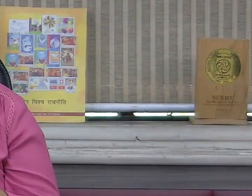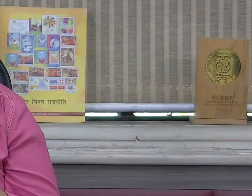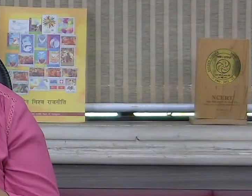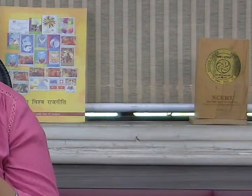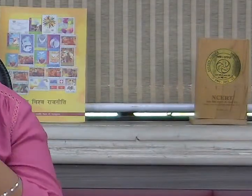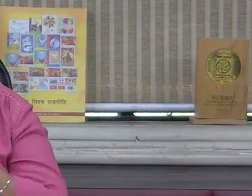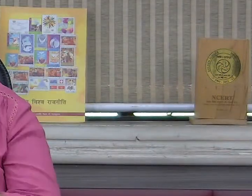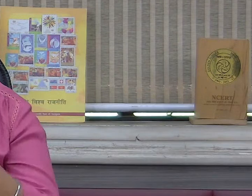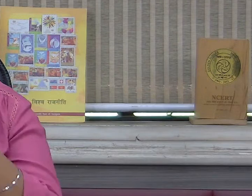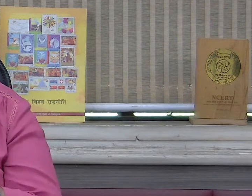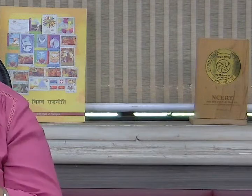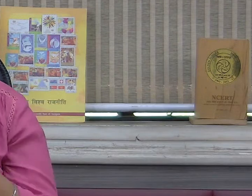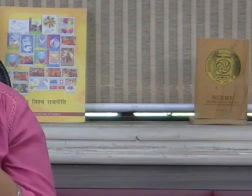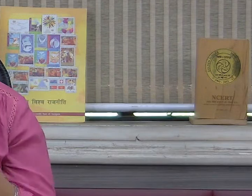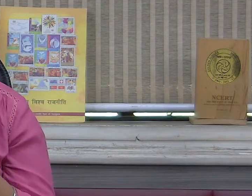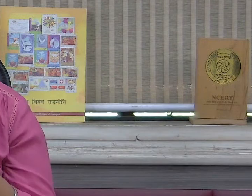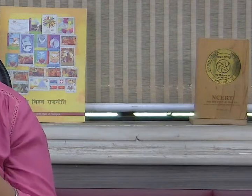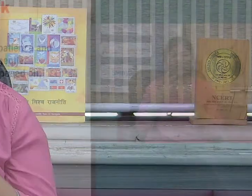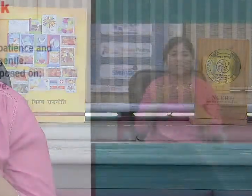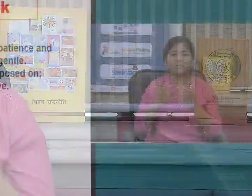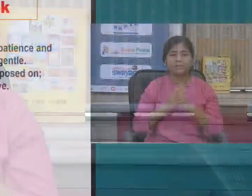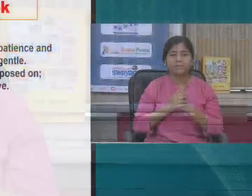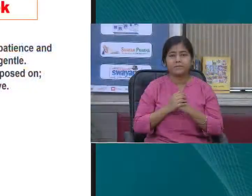close quarters,